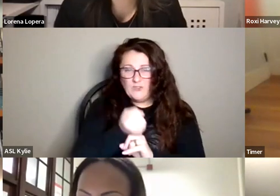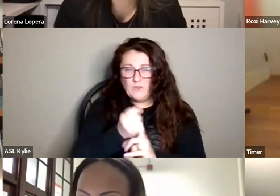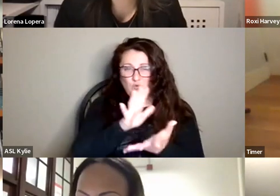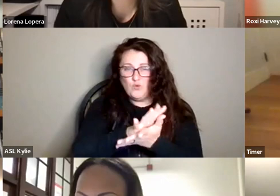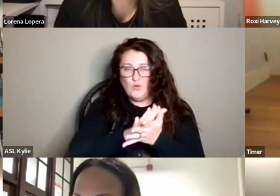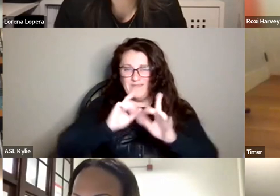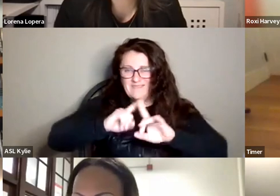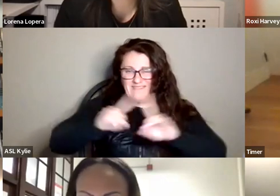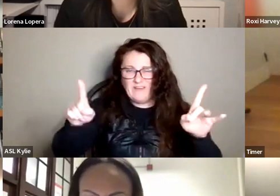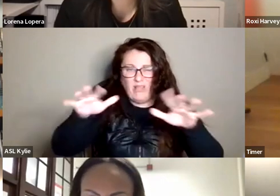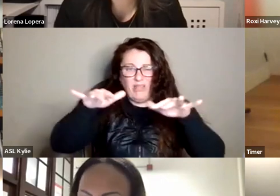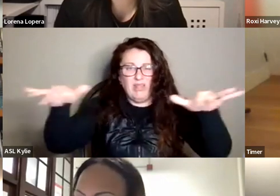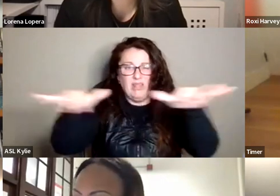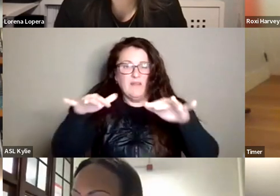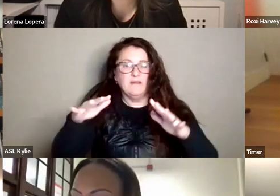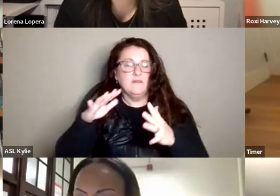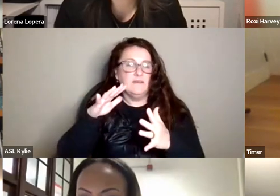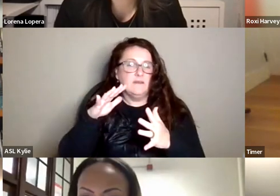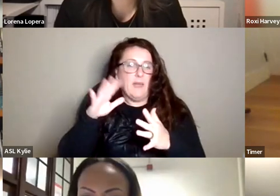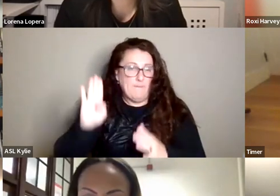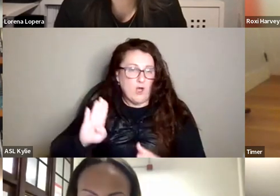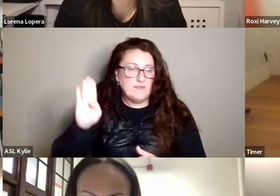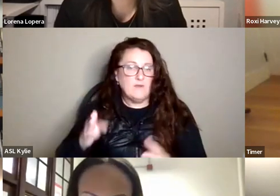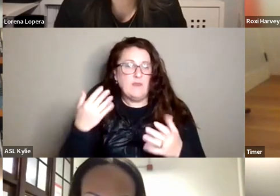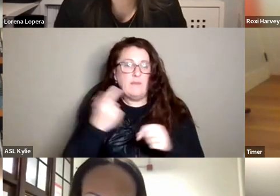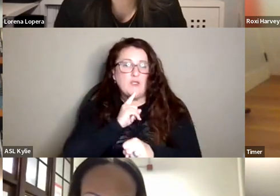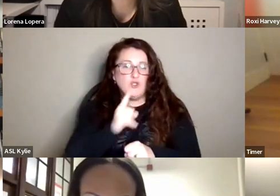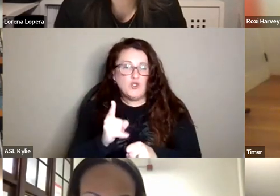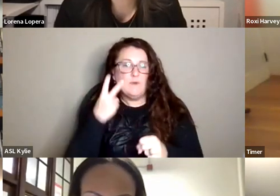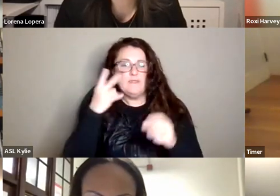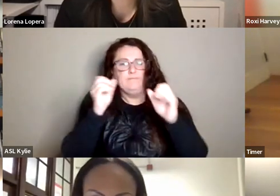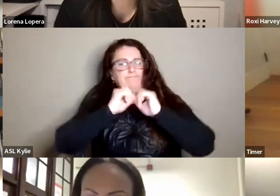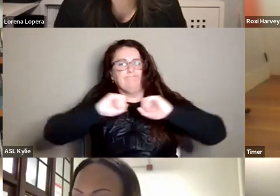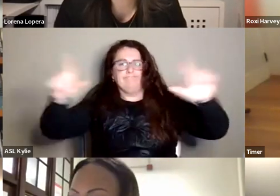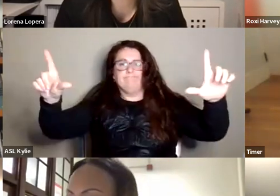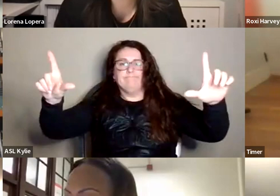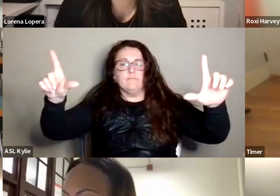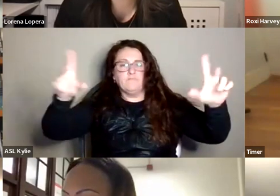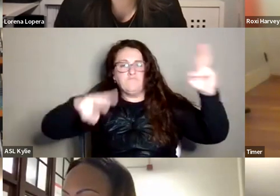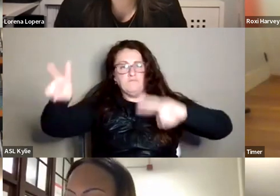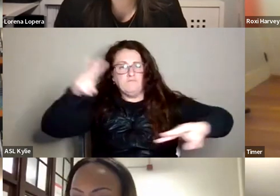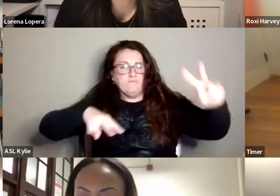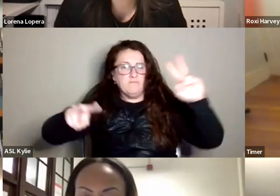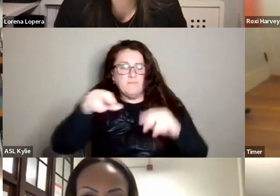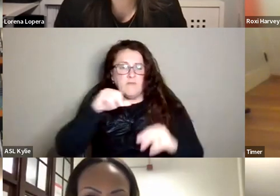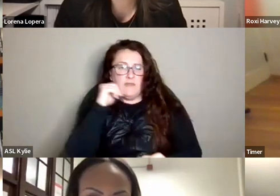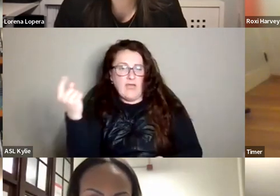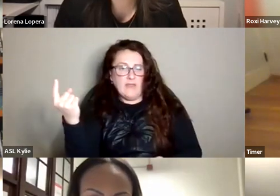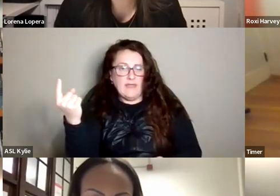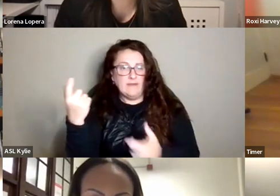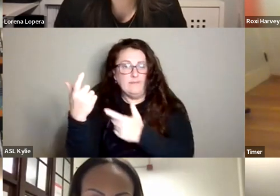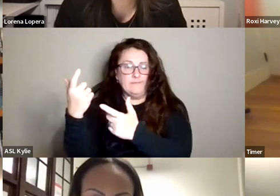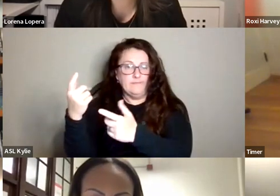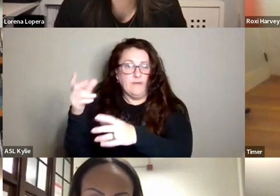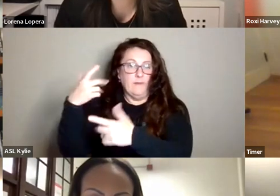different around the city, and we need to make sure that we're looking at the larger picture and not some of just the major name schools that are